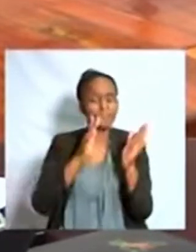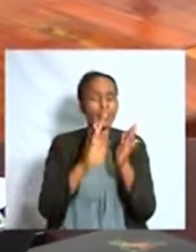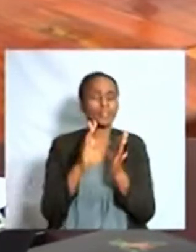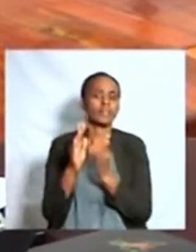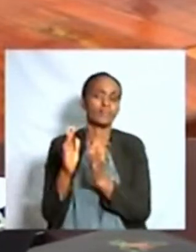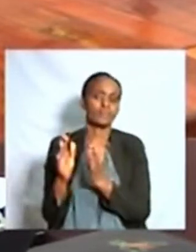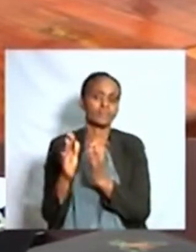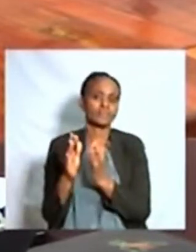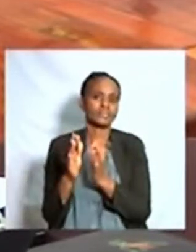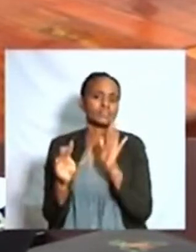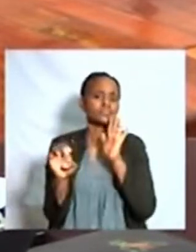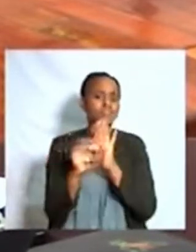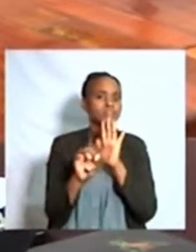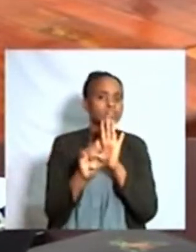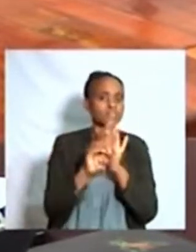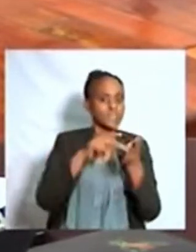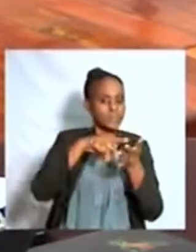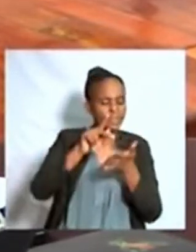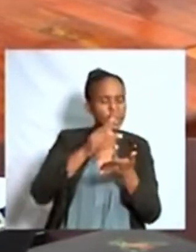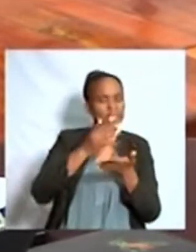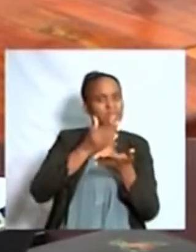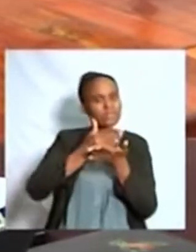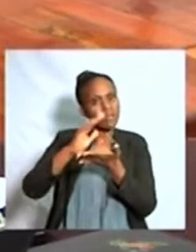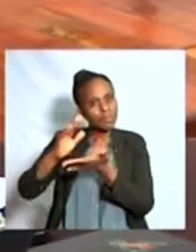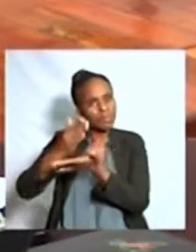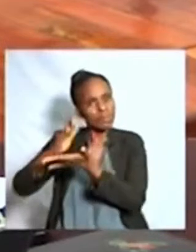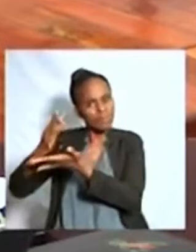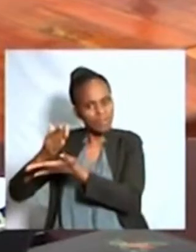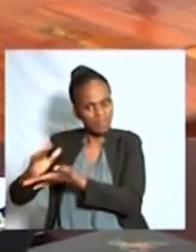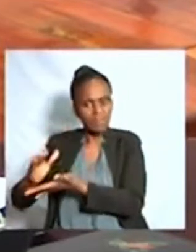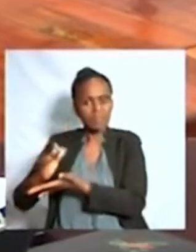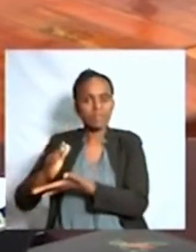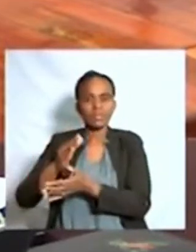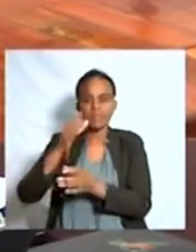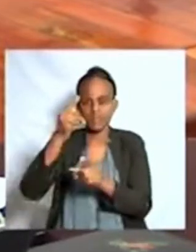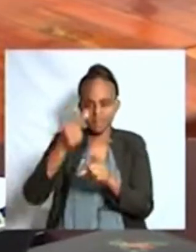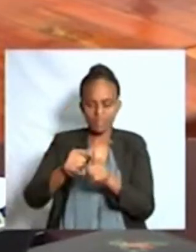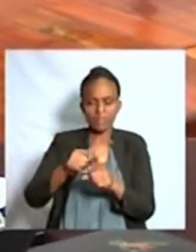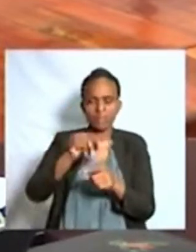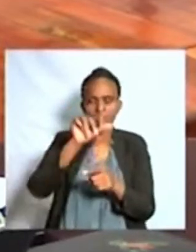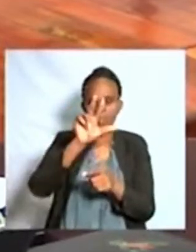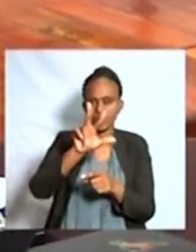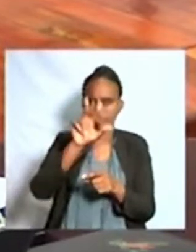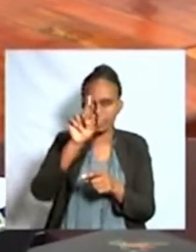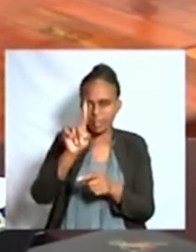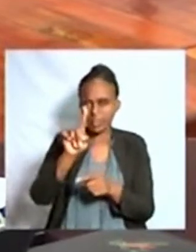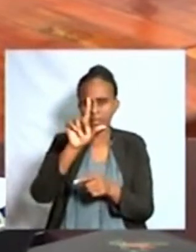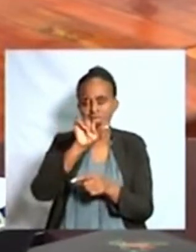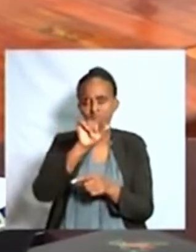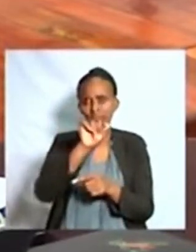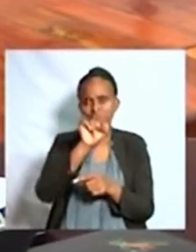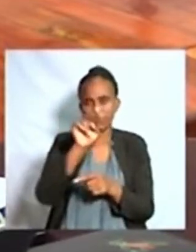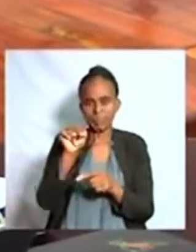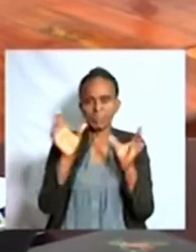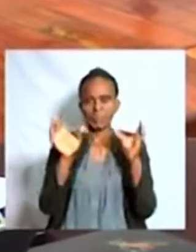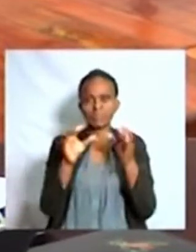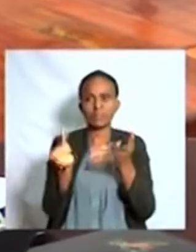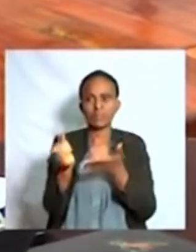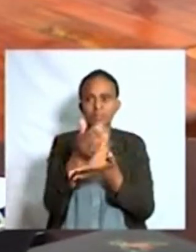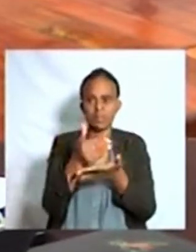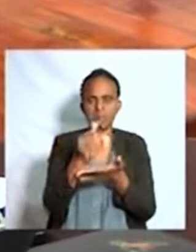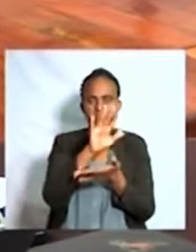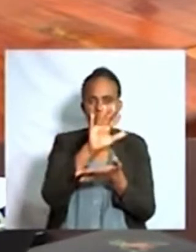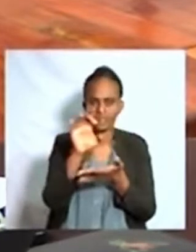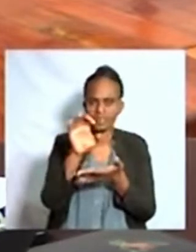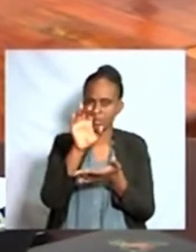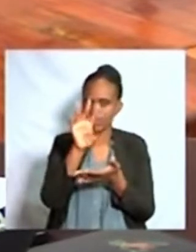options, such as paying in installments. As at December 31st, 2022, Council collected the sum of